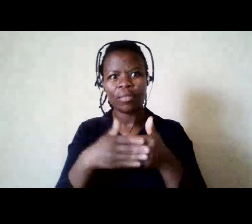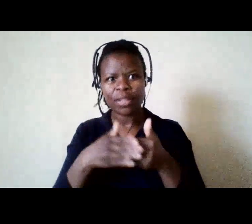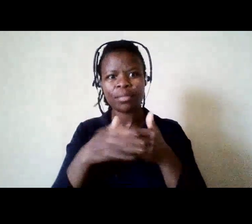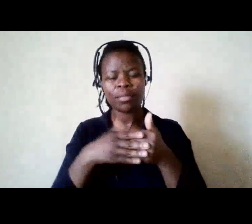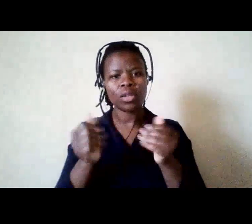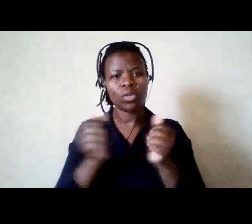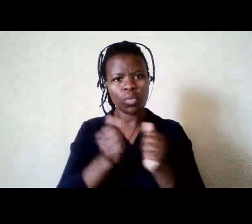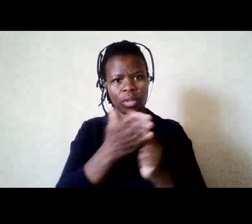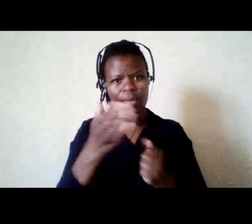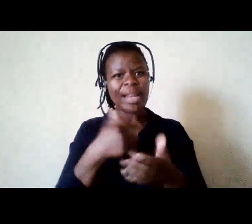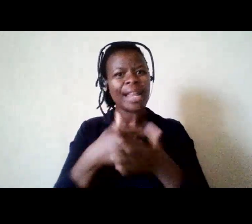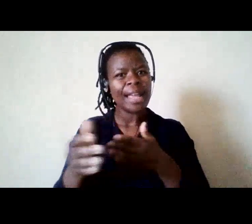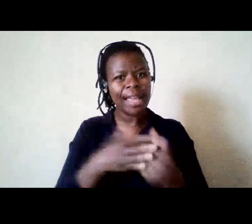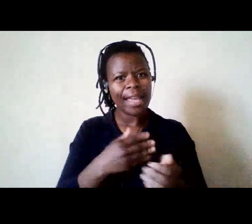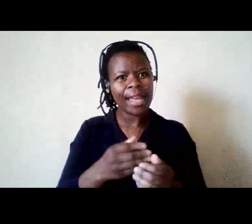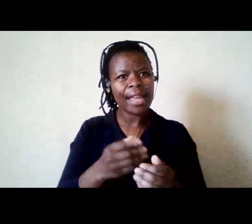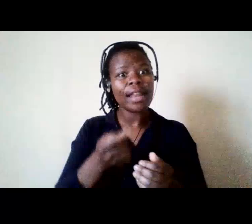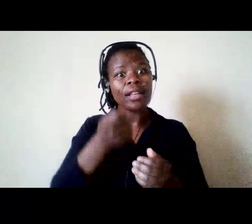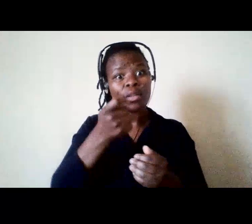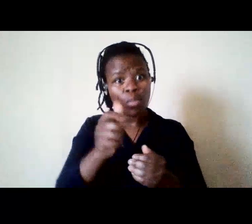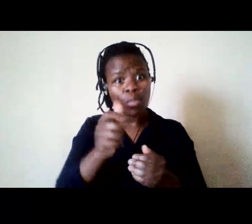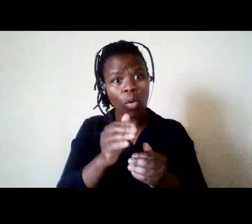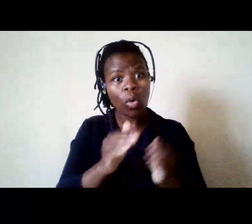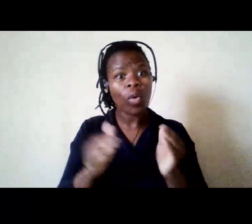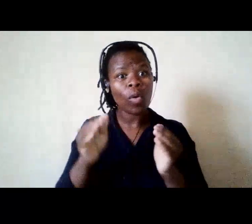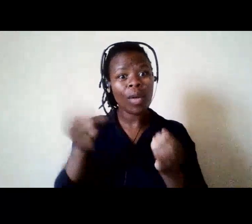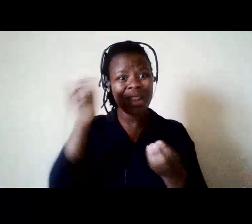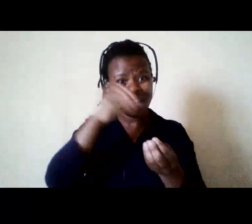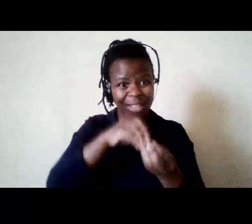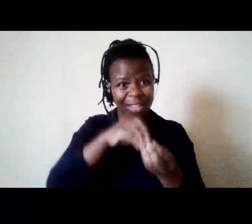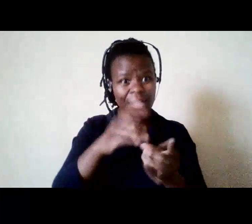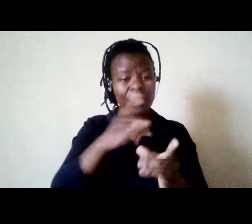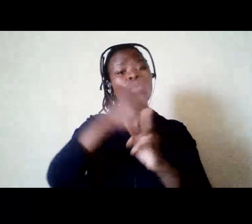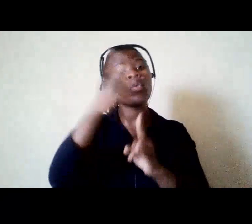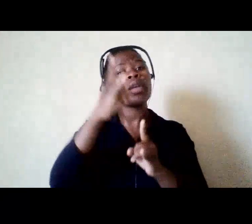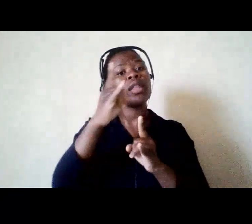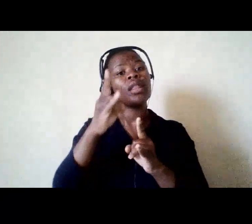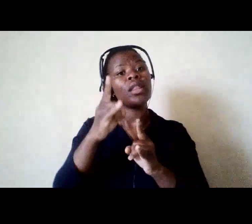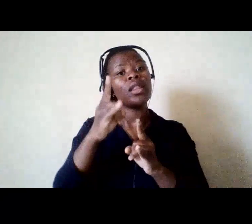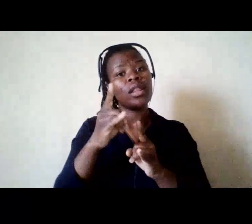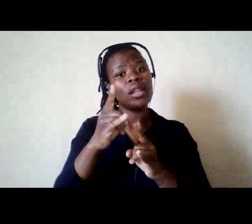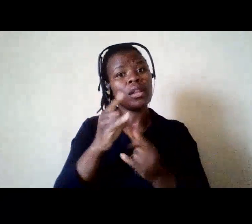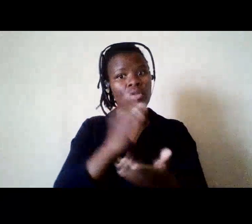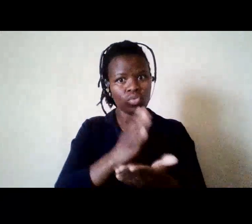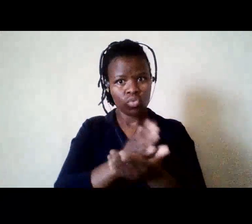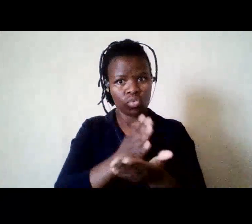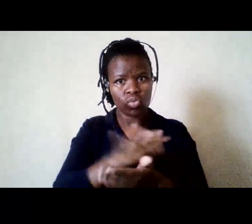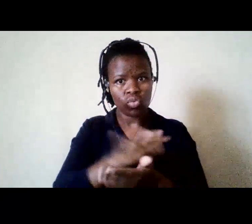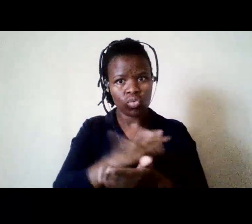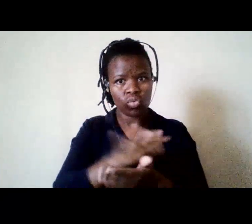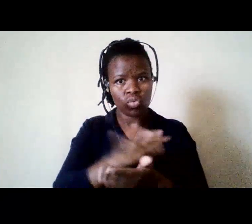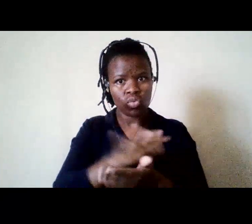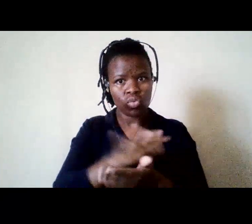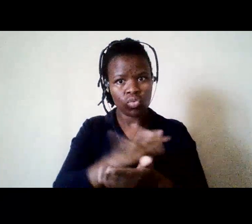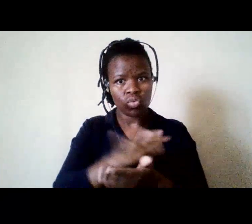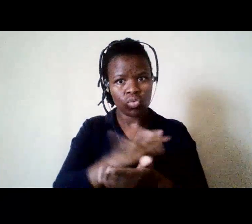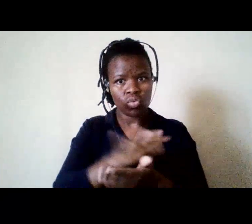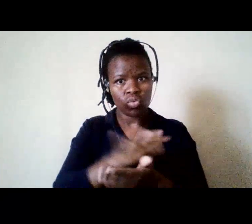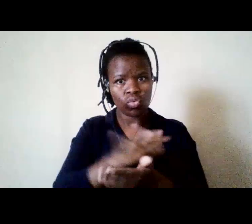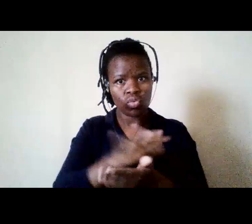small gain is a win. Please keep this in mind. Any small gain you make in terms of awareness, in terms